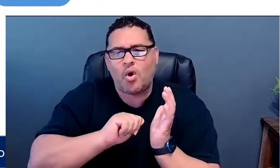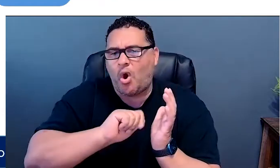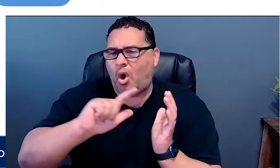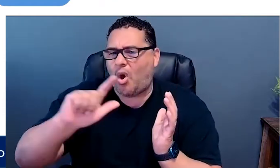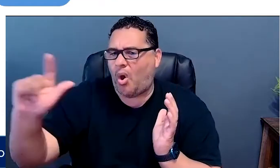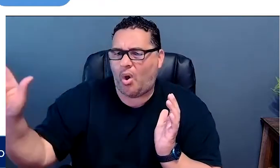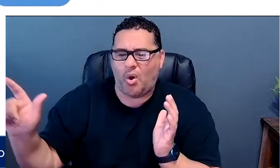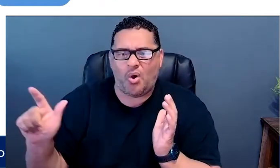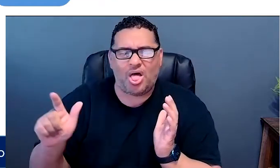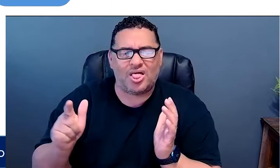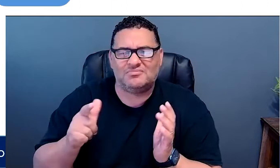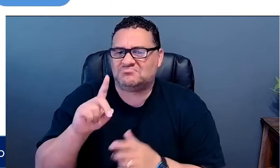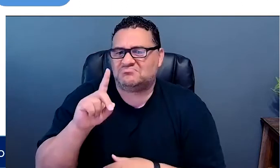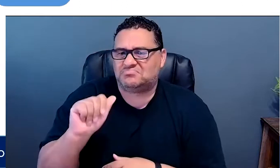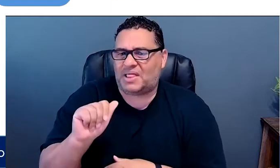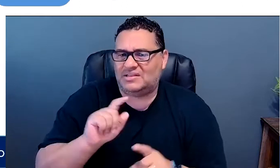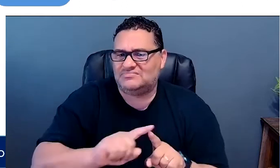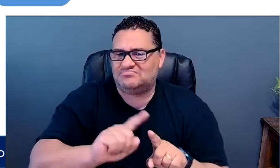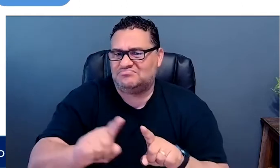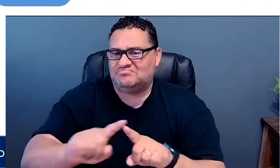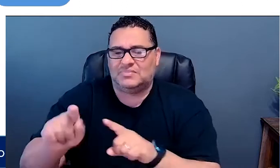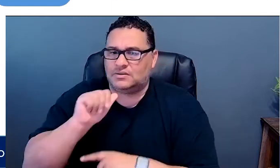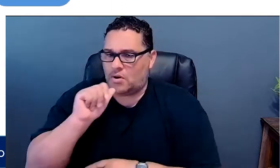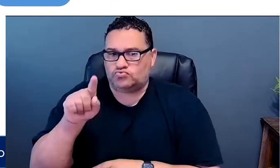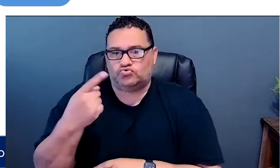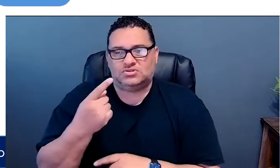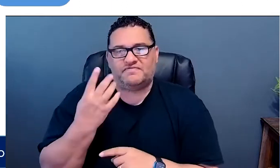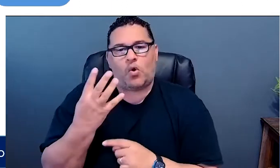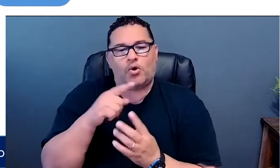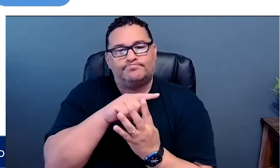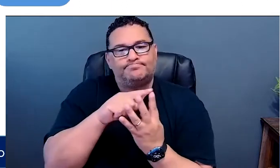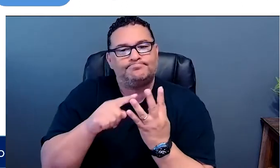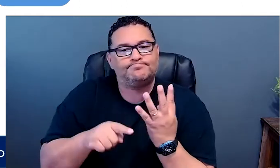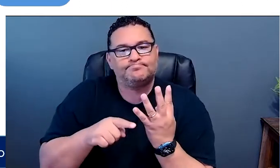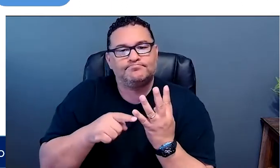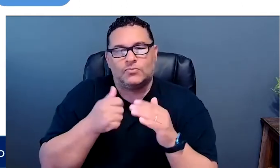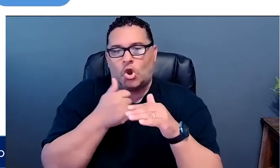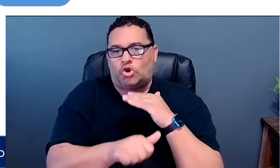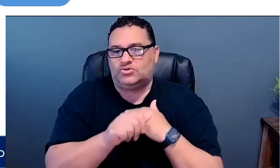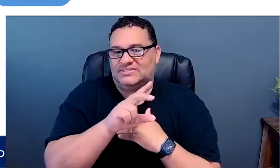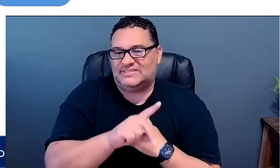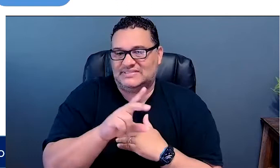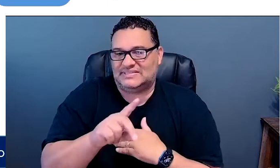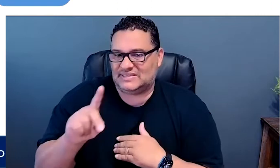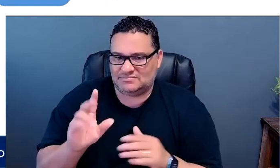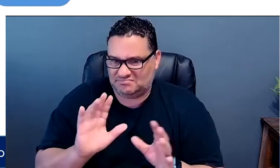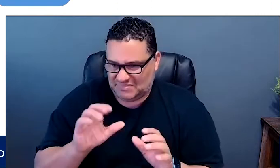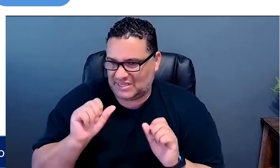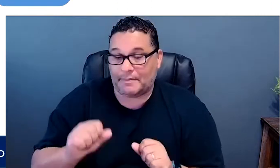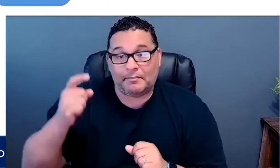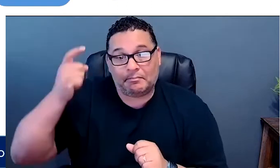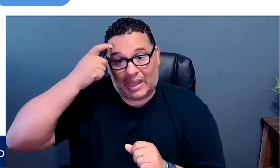of disabilities, all types, not just the 4 that DDD covers. So it can be a mental